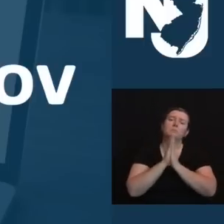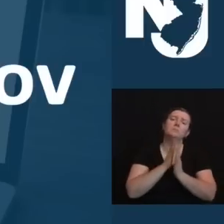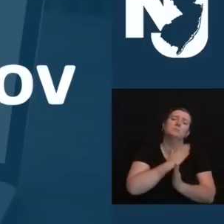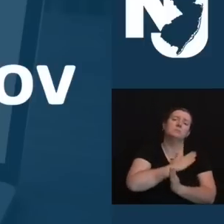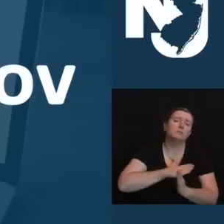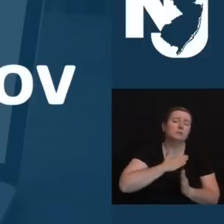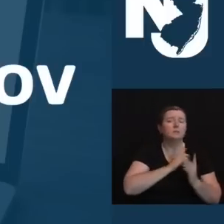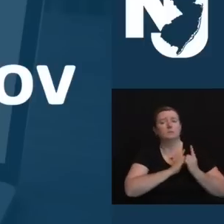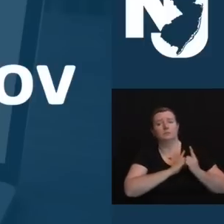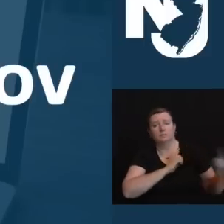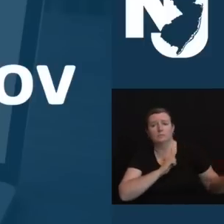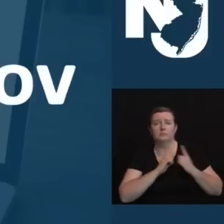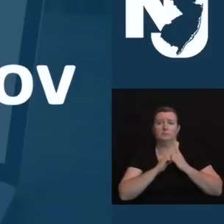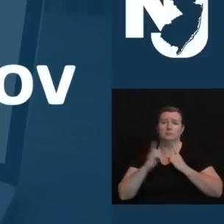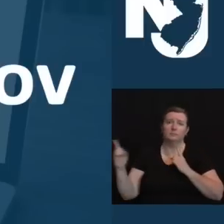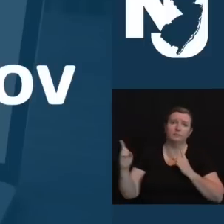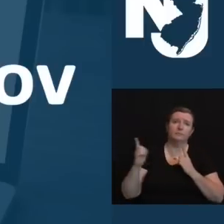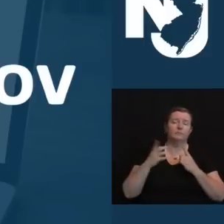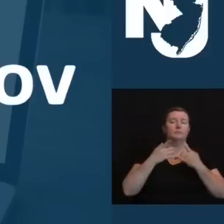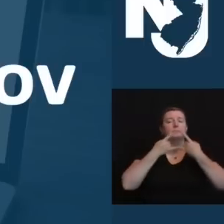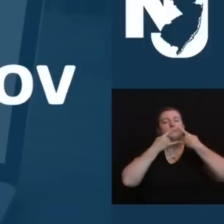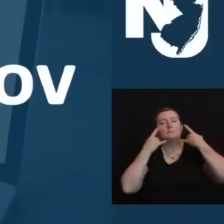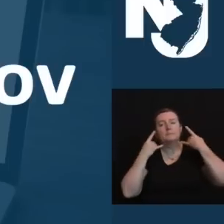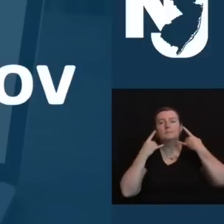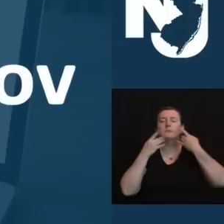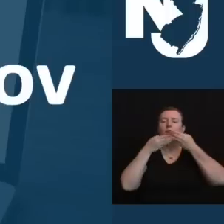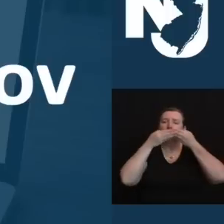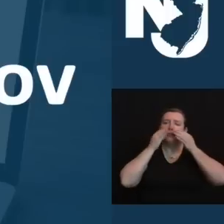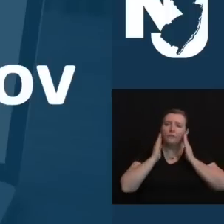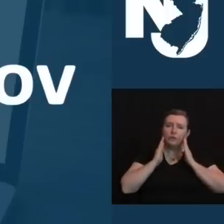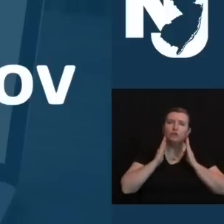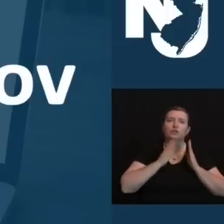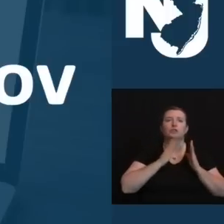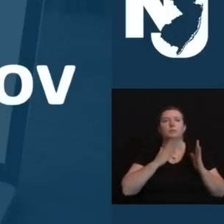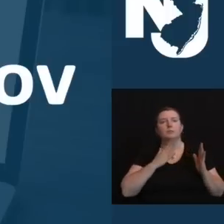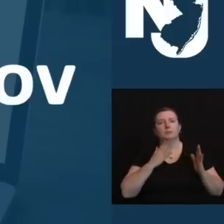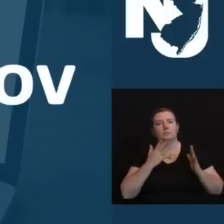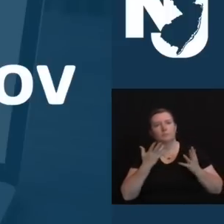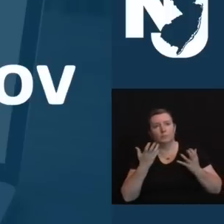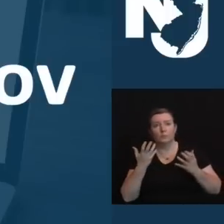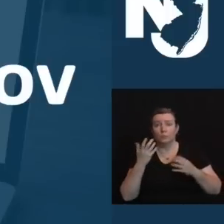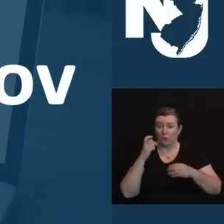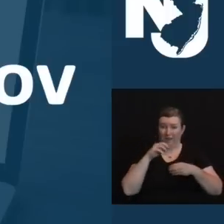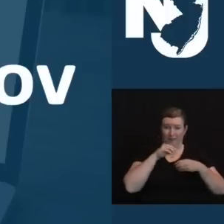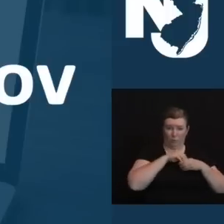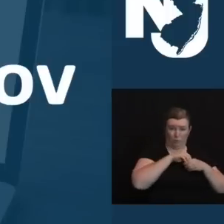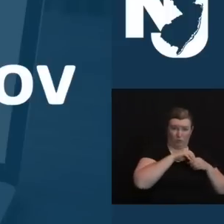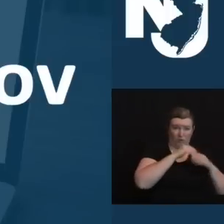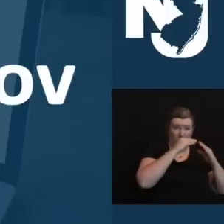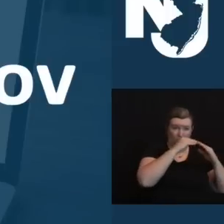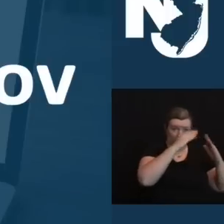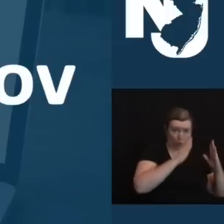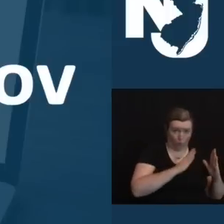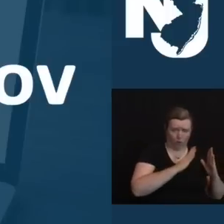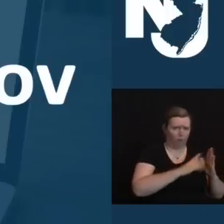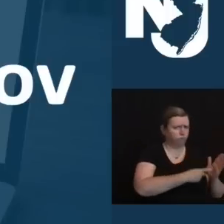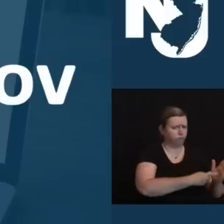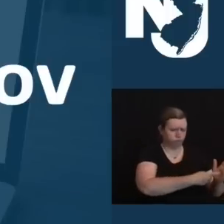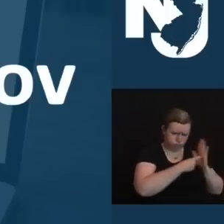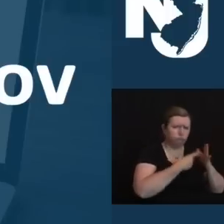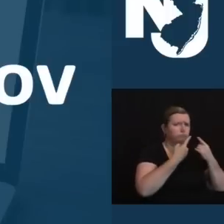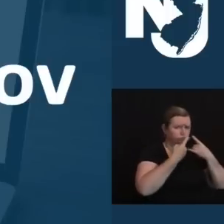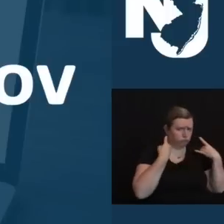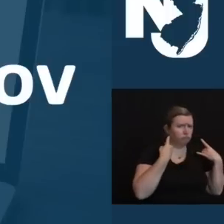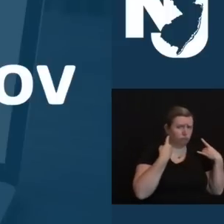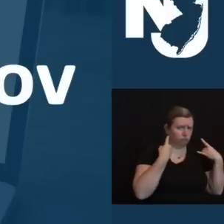wear a face covering. And if you are going to be in an indoor business, remember that face coverings are required before you step